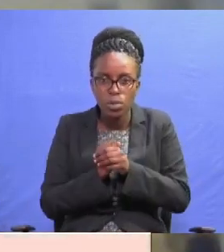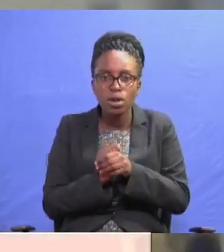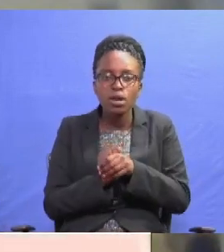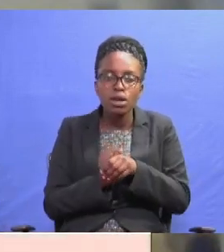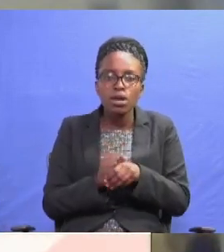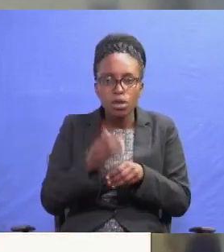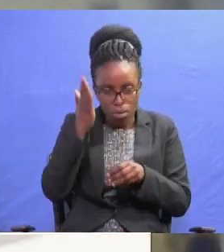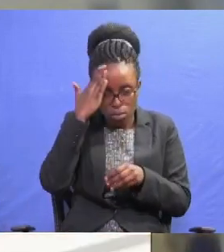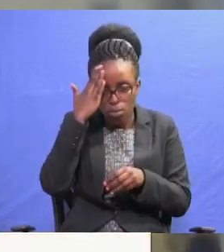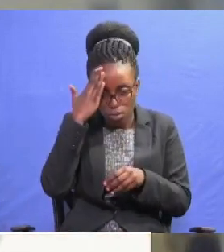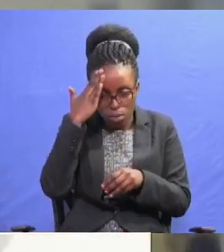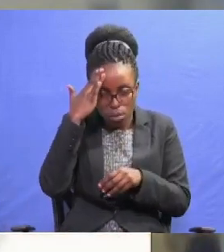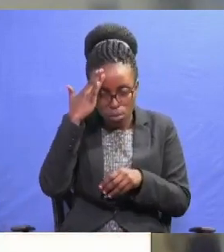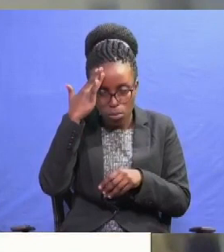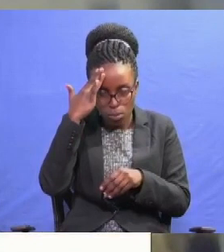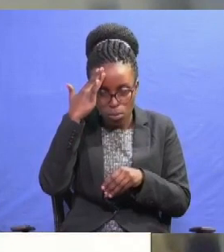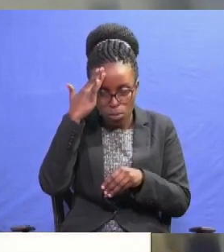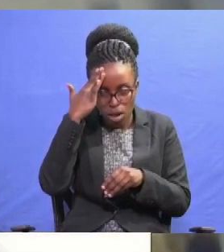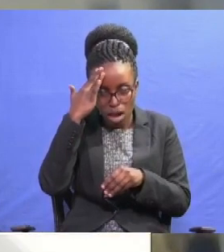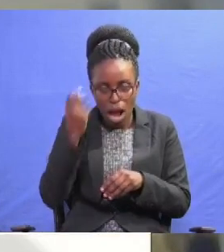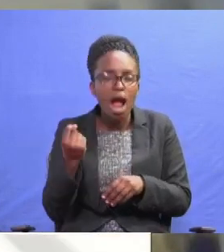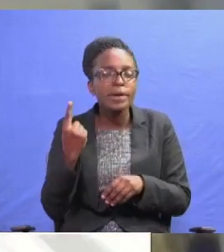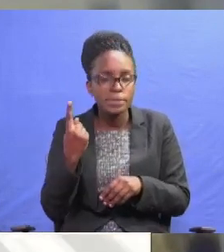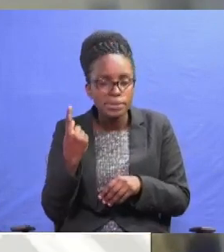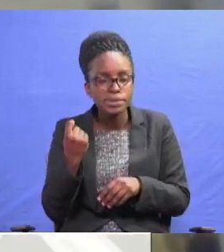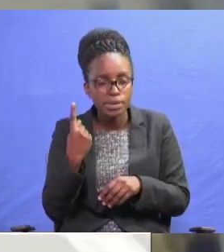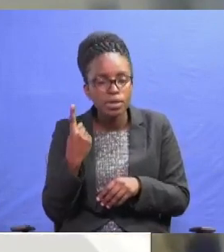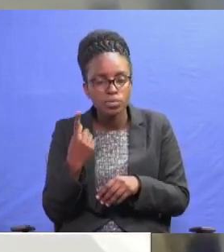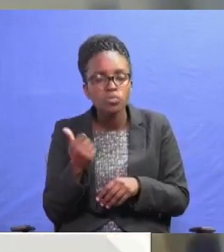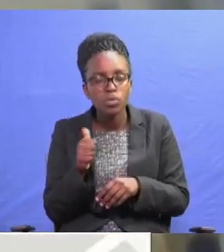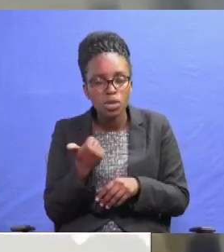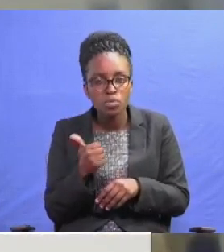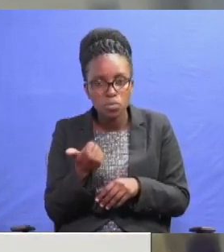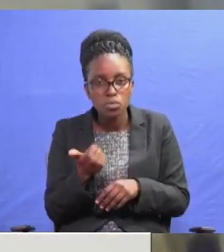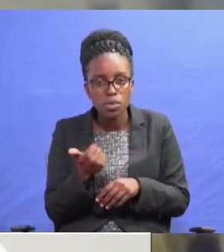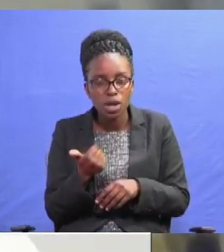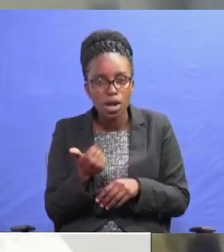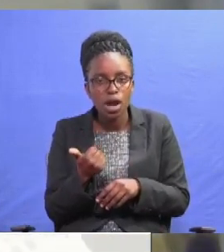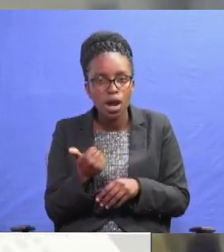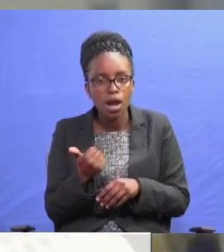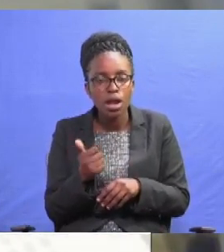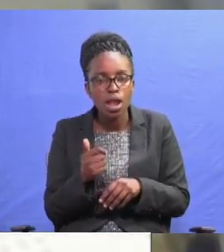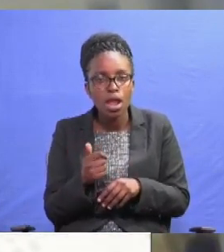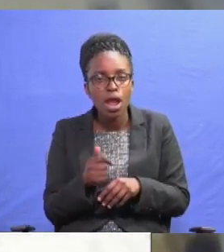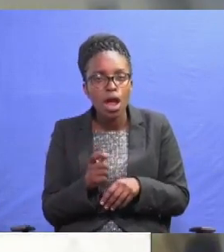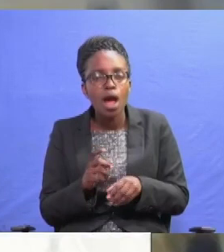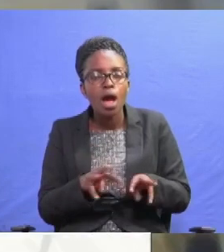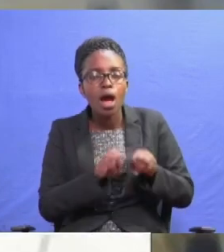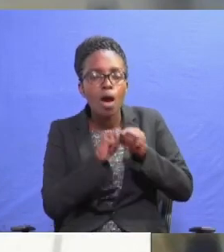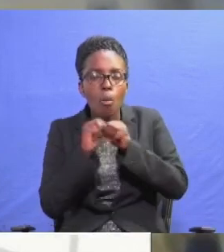knowledgeable and understands the dynamics of this flooding should be able to navigate those areas and